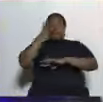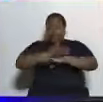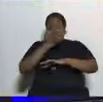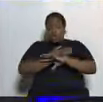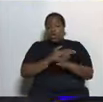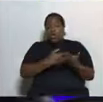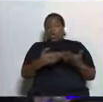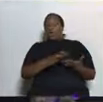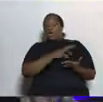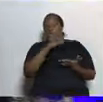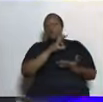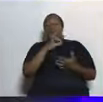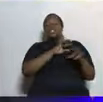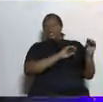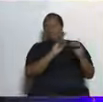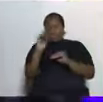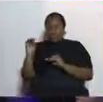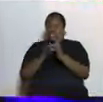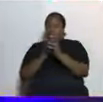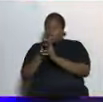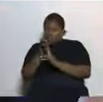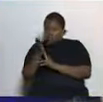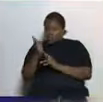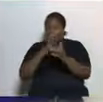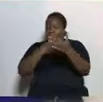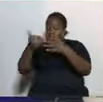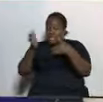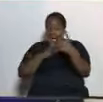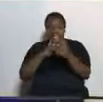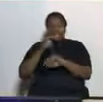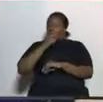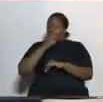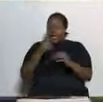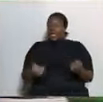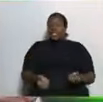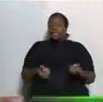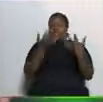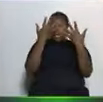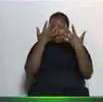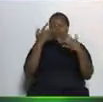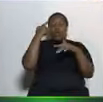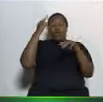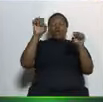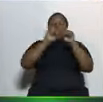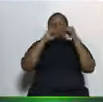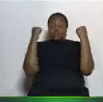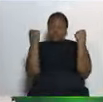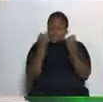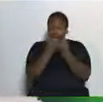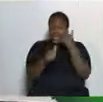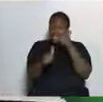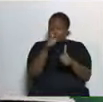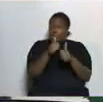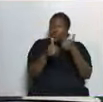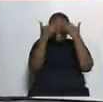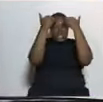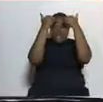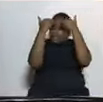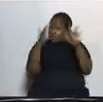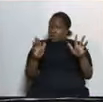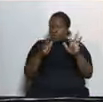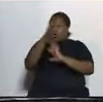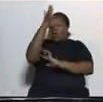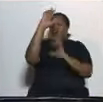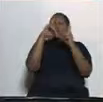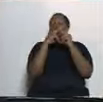movement accompanied by signs and wonders and miracles for a society that it does not know the Word